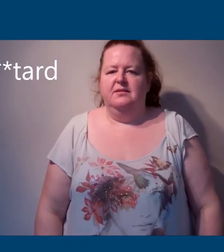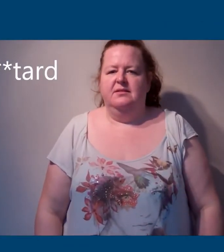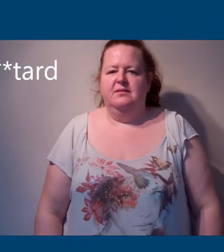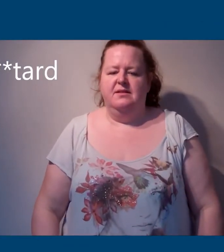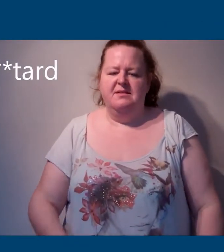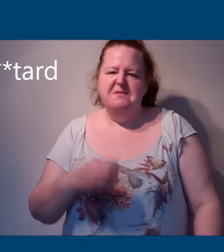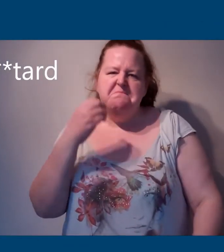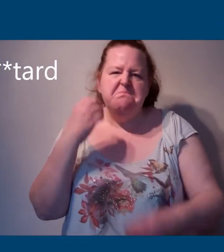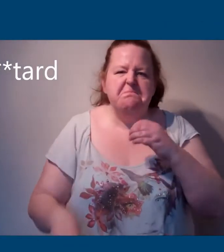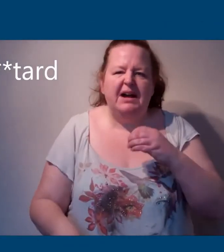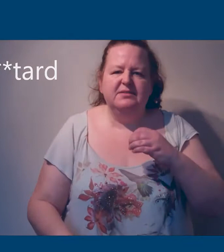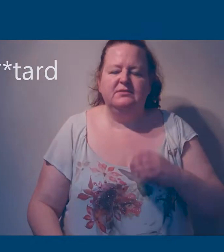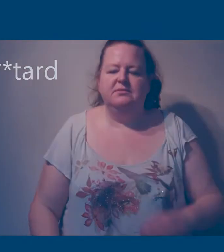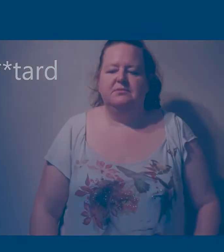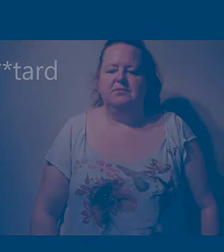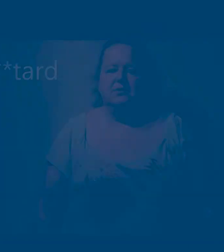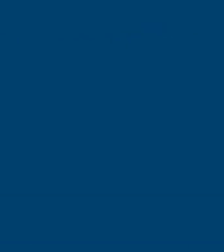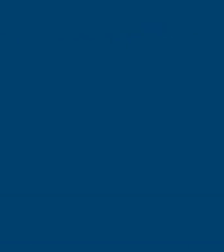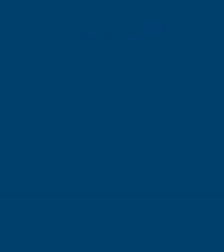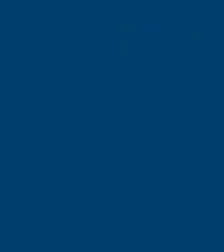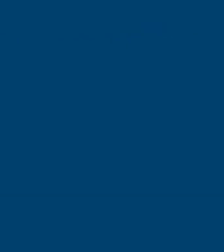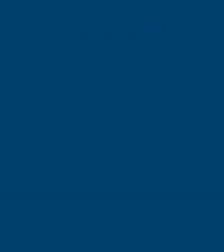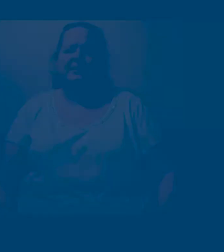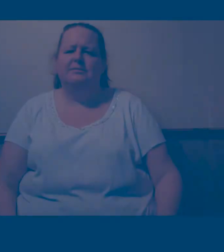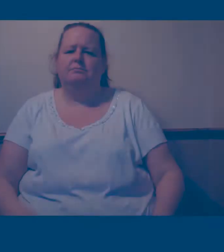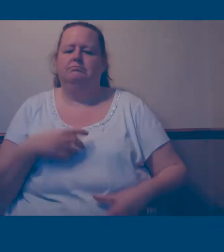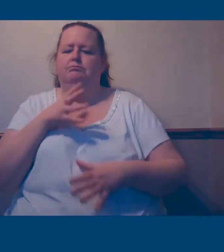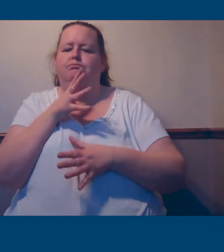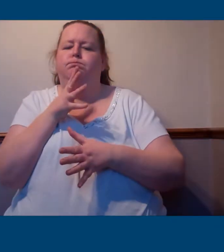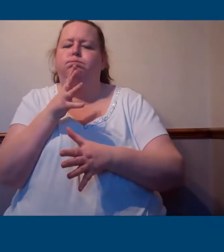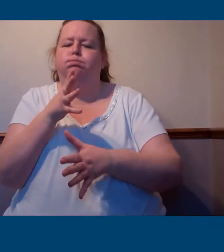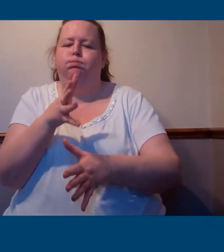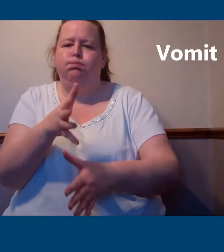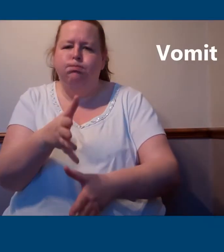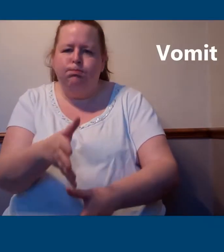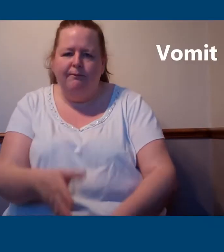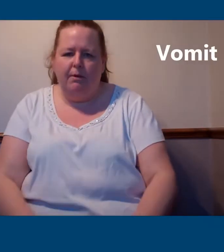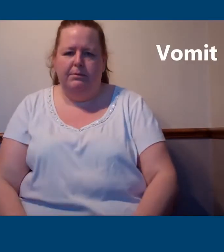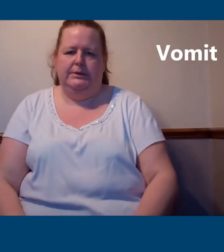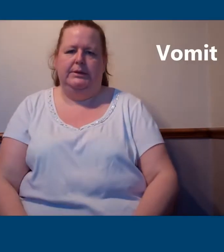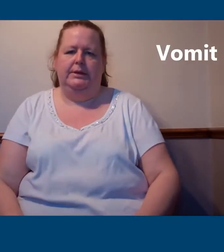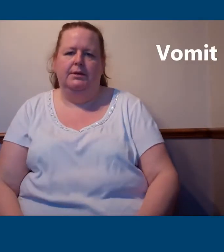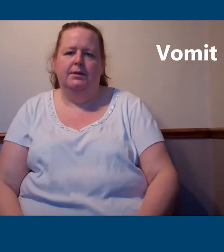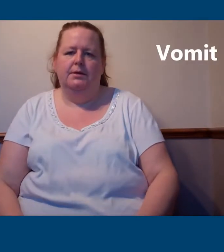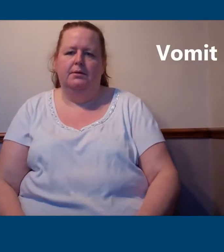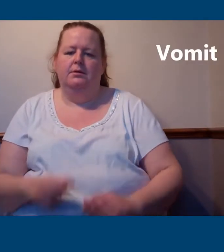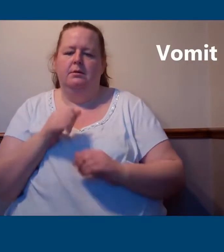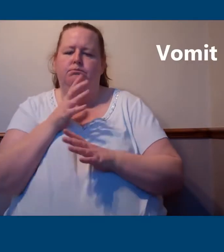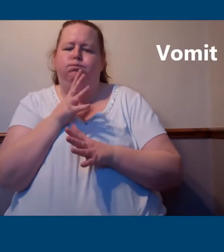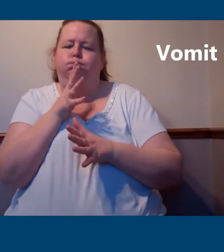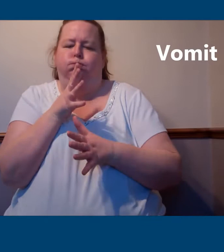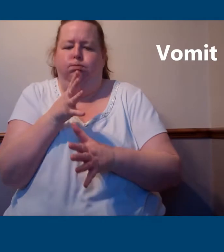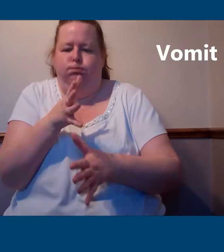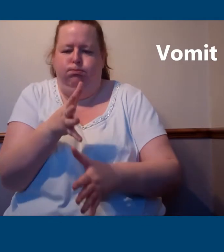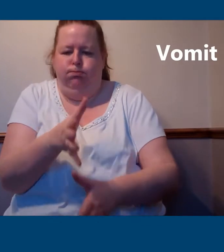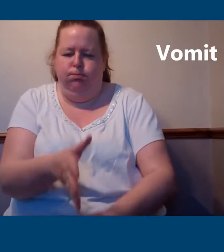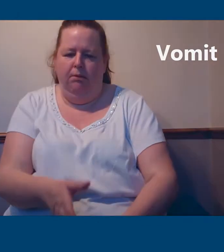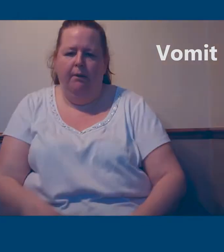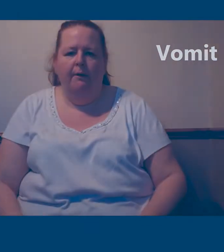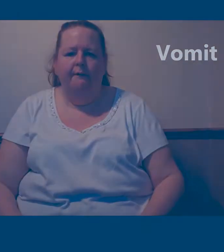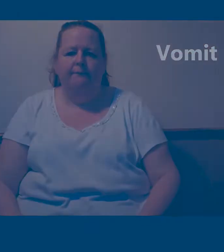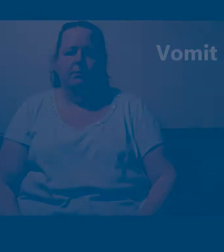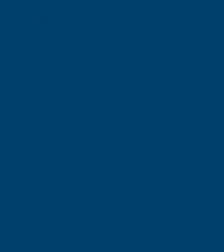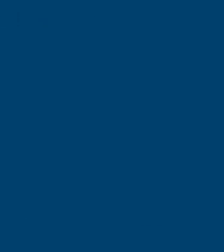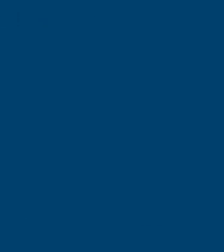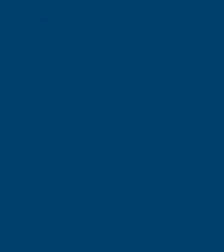were outside the household. And you can quibble about the guidelines, et cetera, but the spirit of what I'm preaching all the time